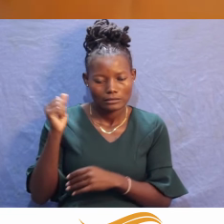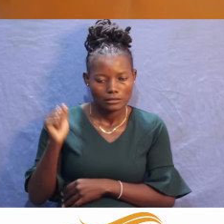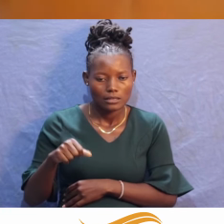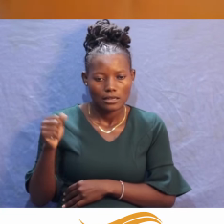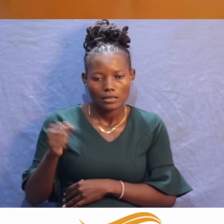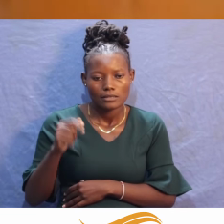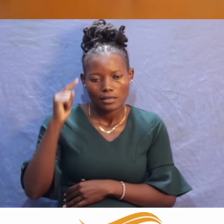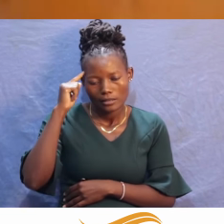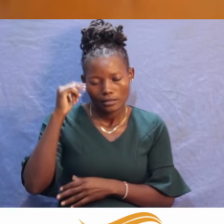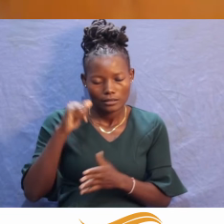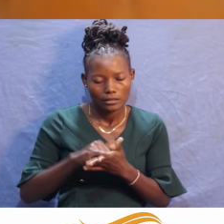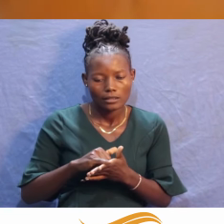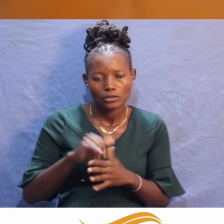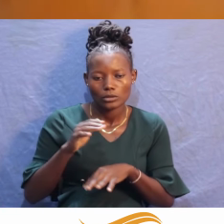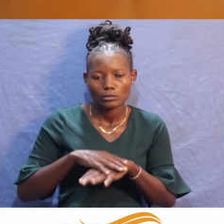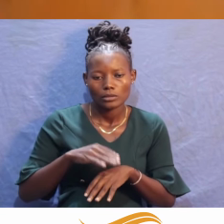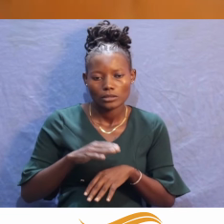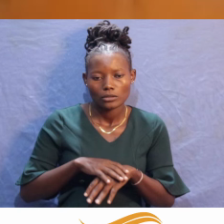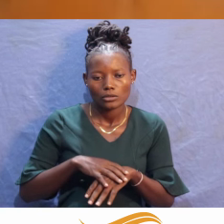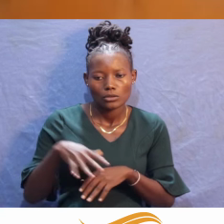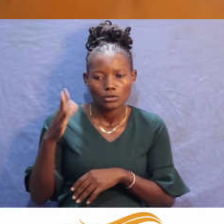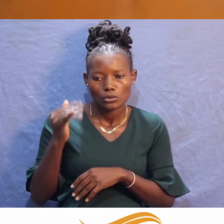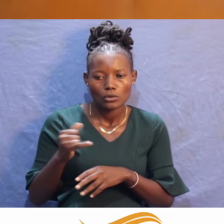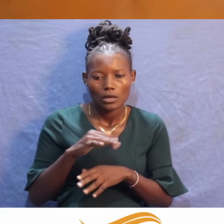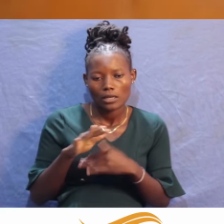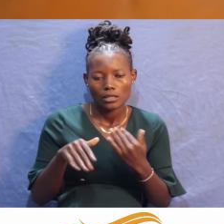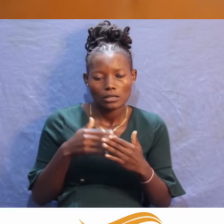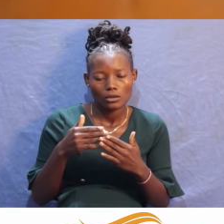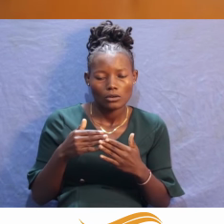think that would be a high priority across all your countries, because